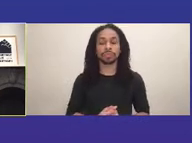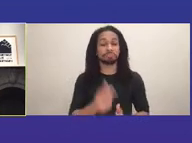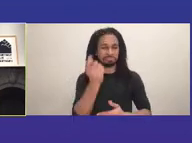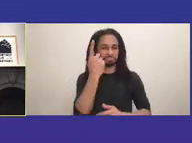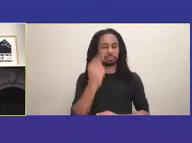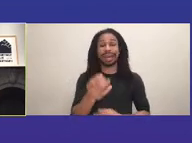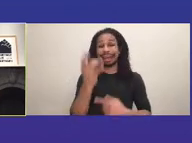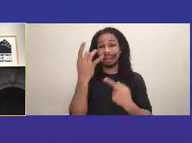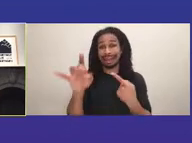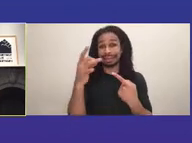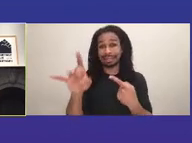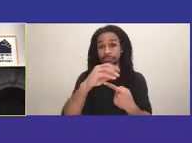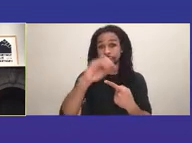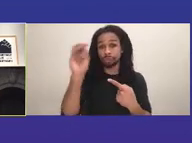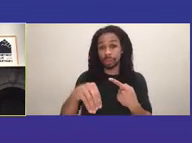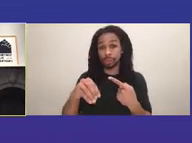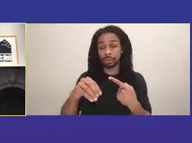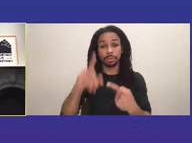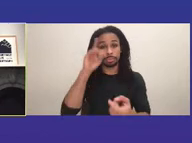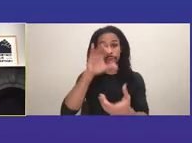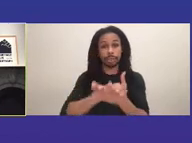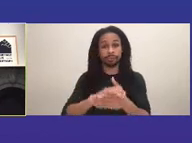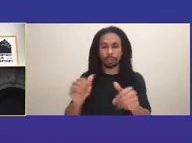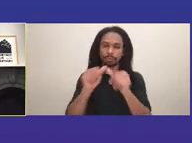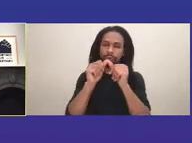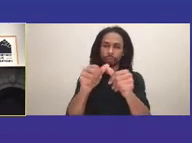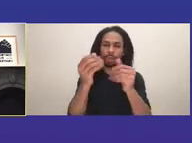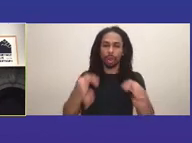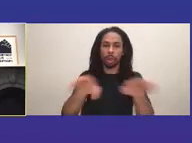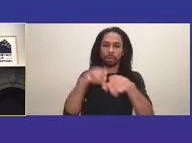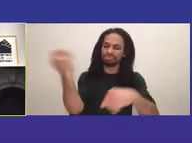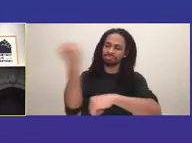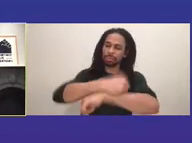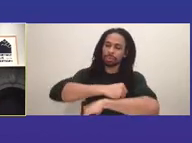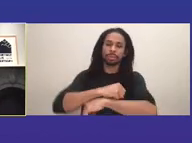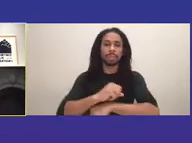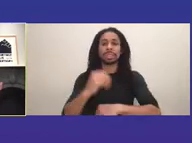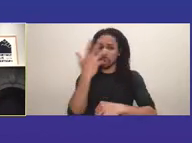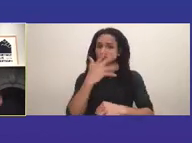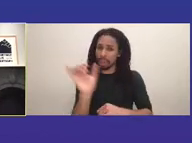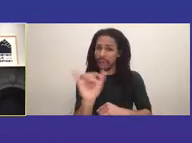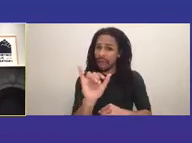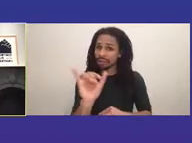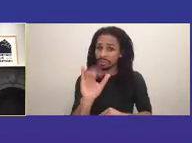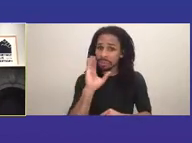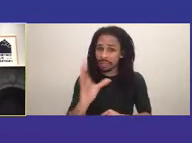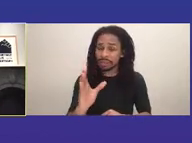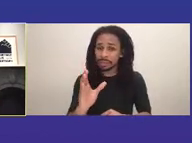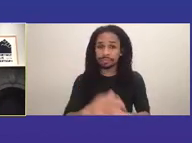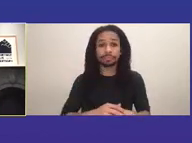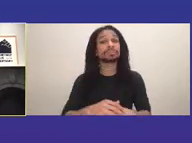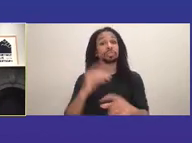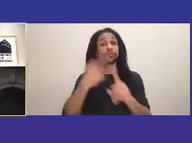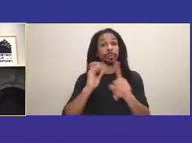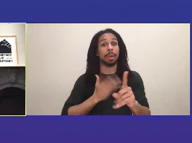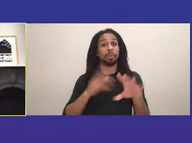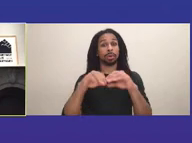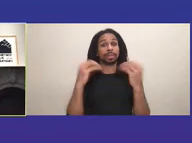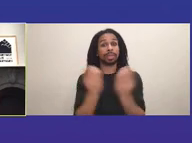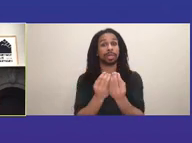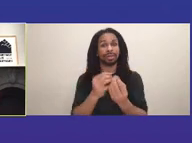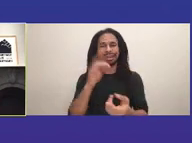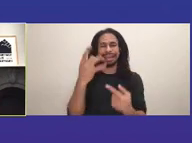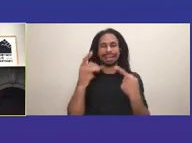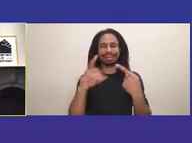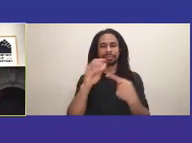Percent believe that permanent closure is likely or extremely likely. So of our organizations,